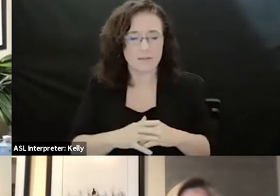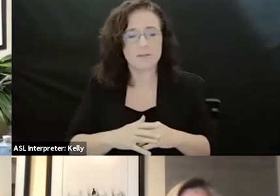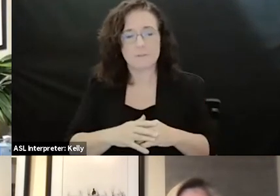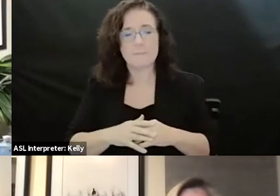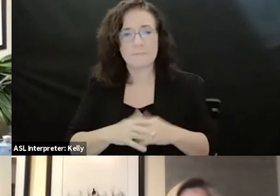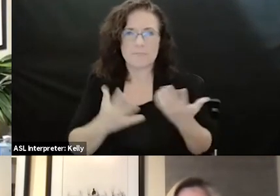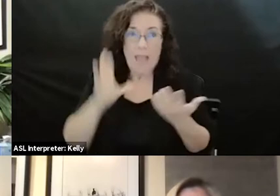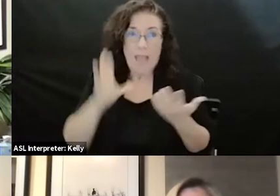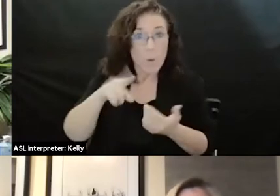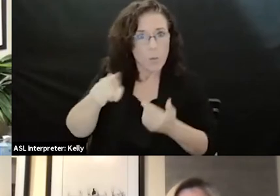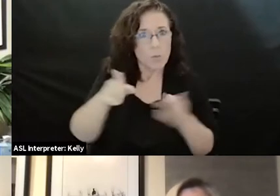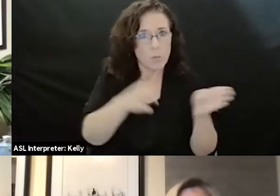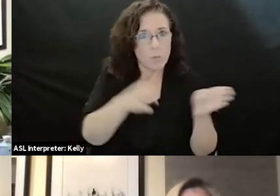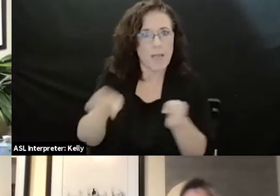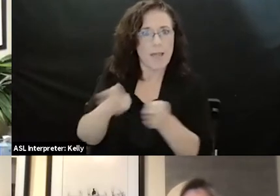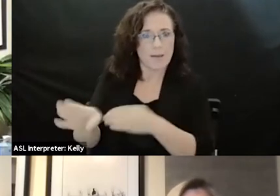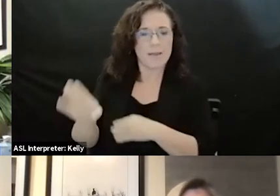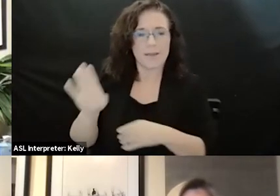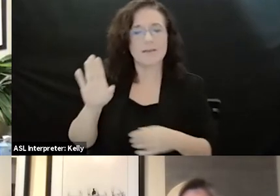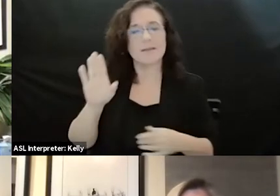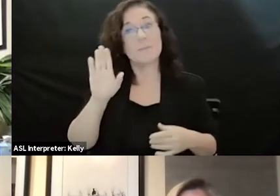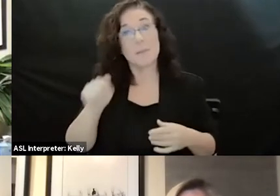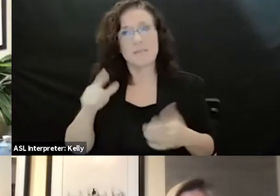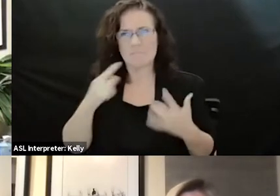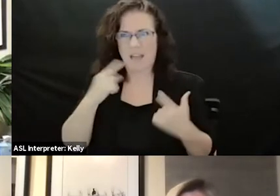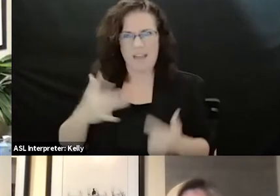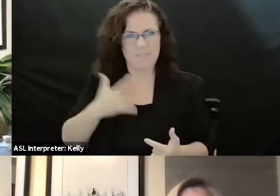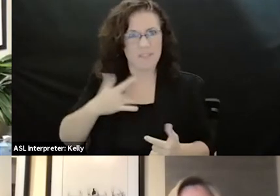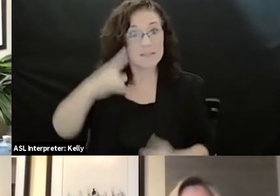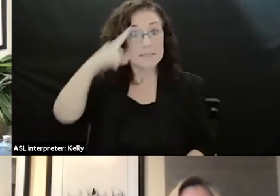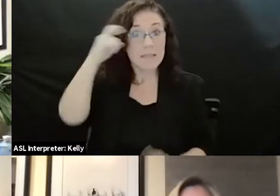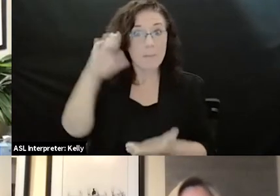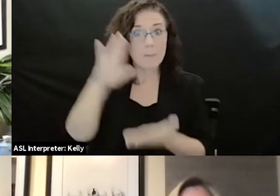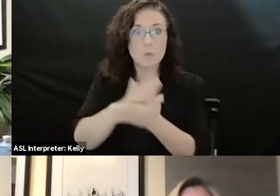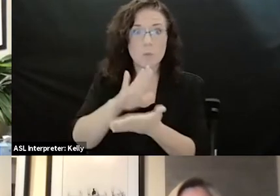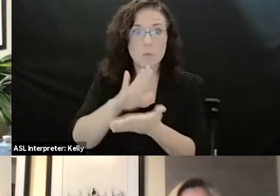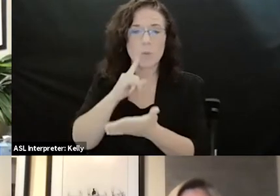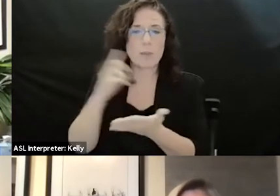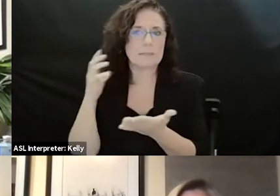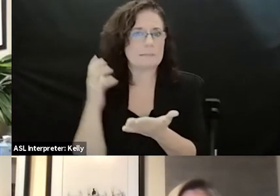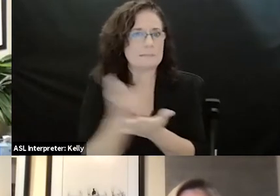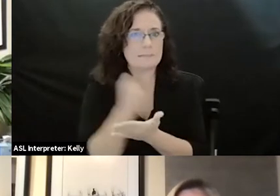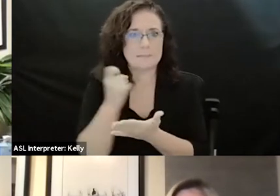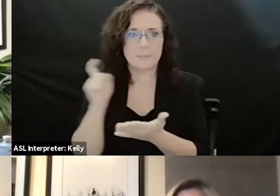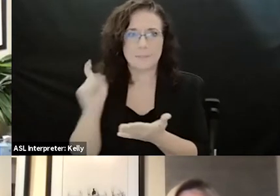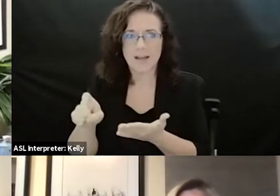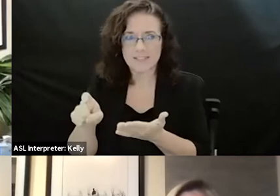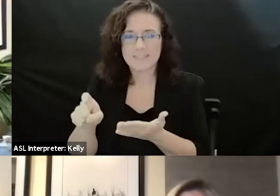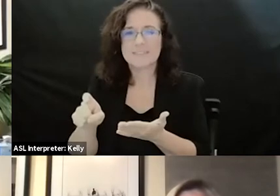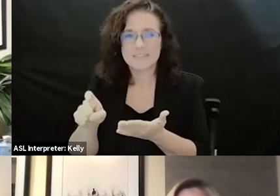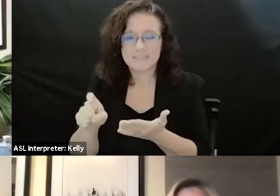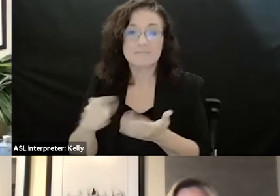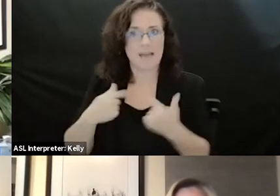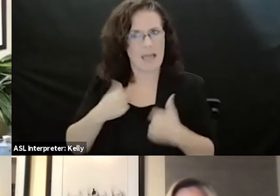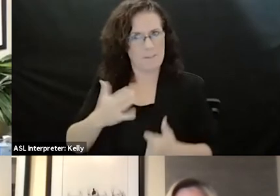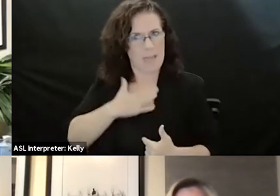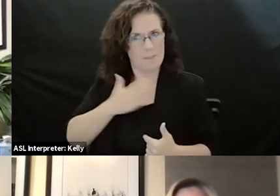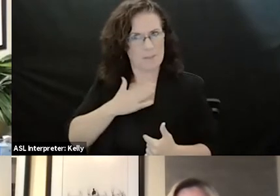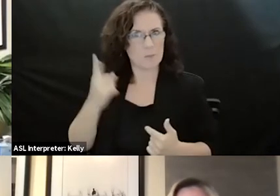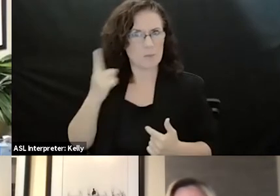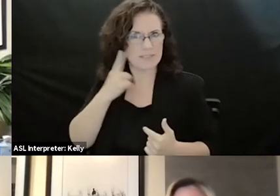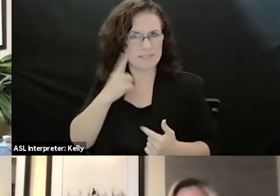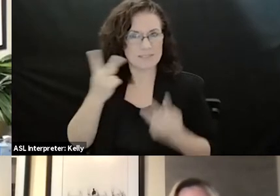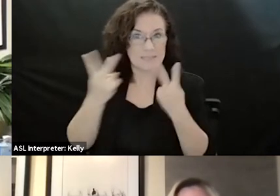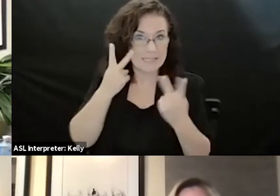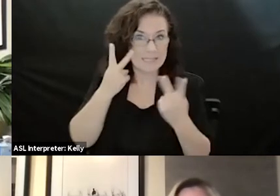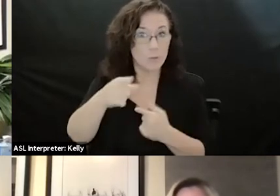i appreciate that but i i for one i think summer school is such an opportunity um and i'm glad to hear that there's already a plan in place but if we could start